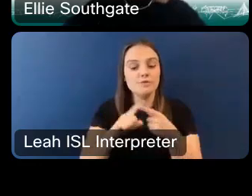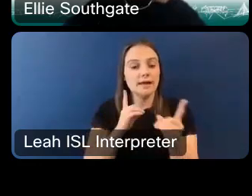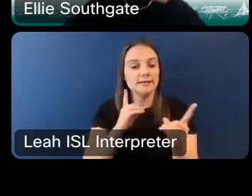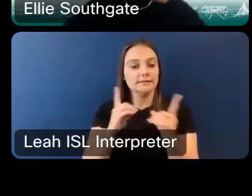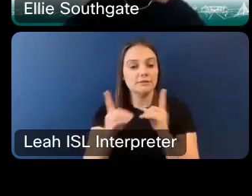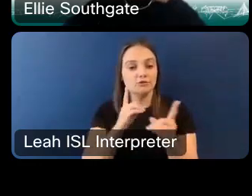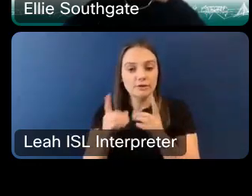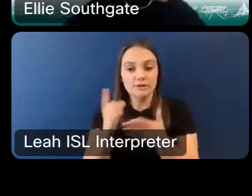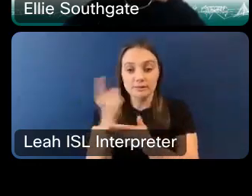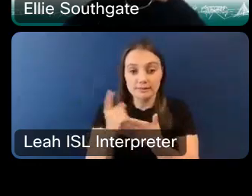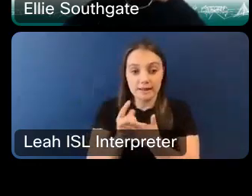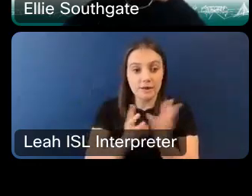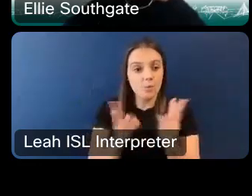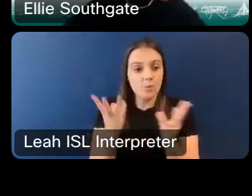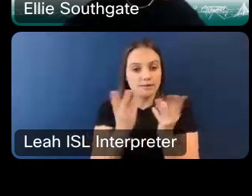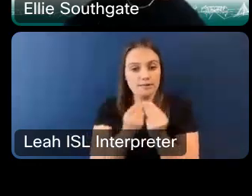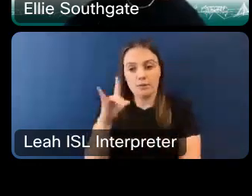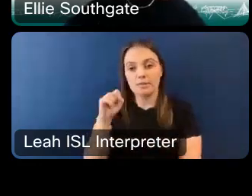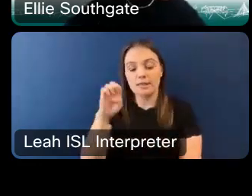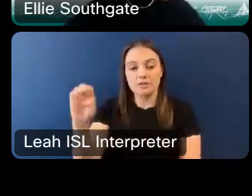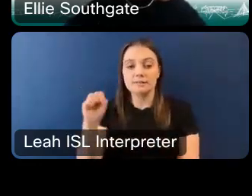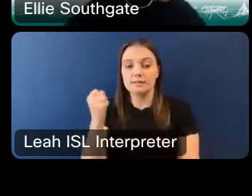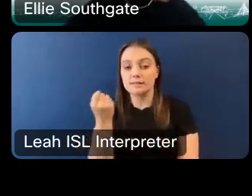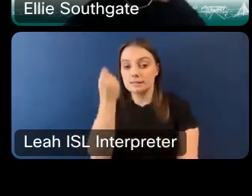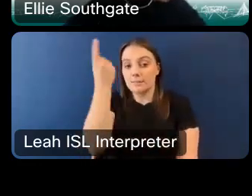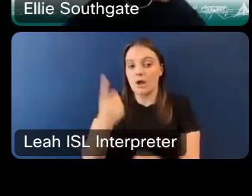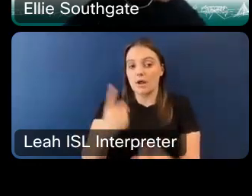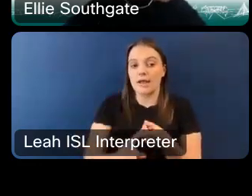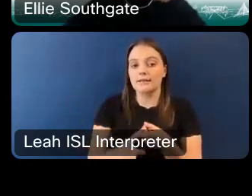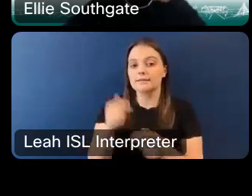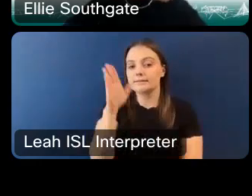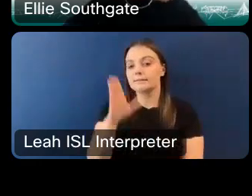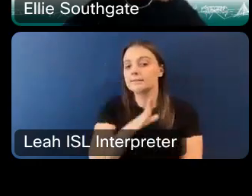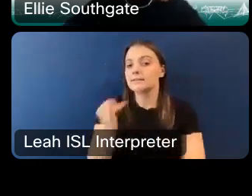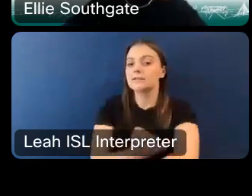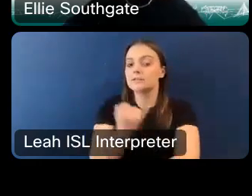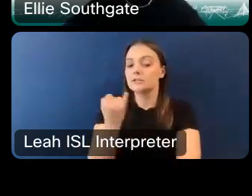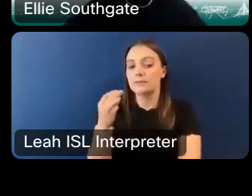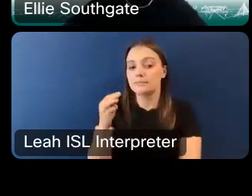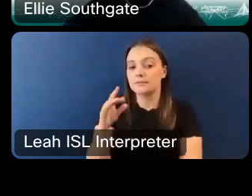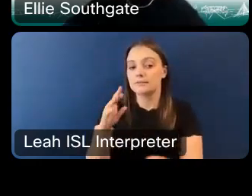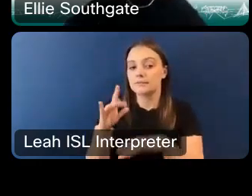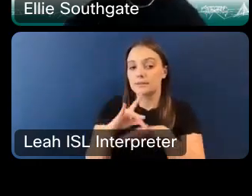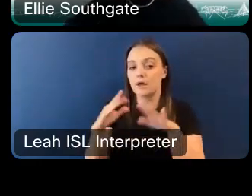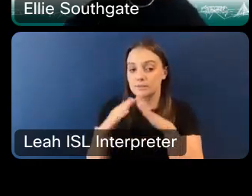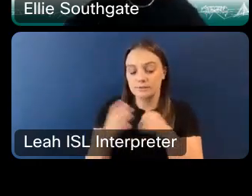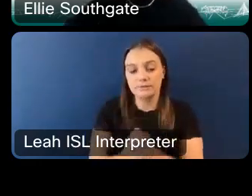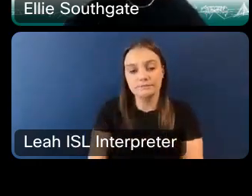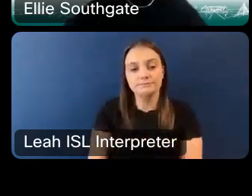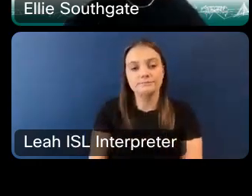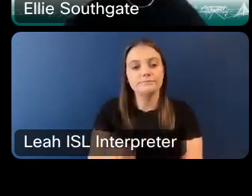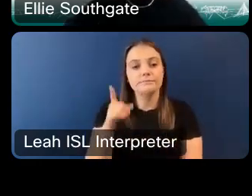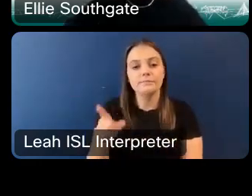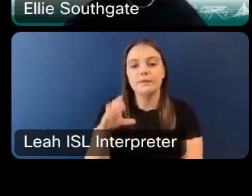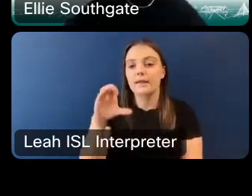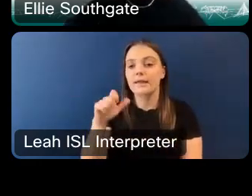HSE SPARK and with St James's Hospital. Catherine Hogan, the Patient Safety Together